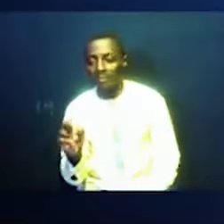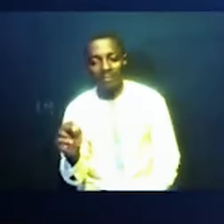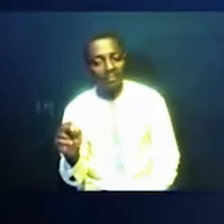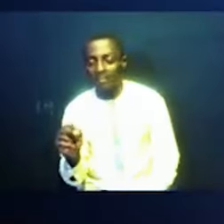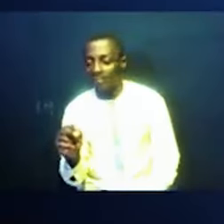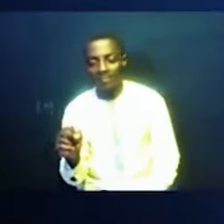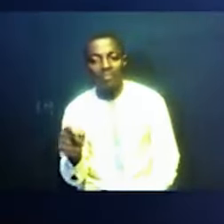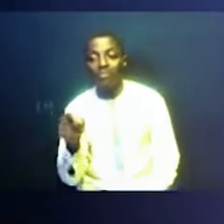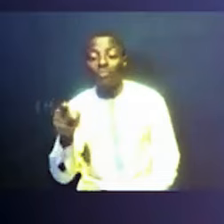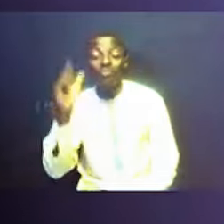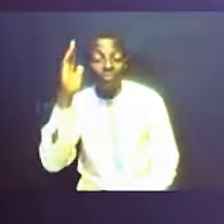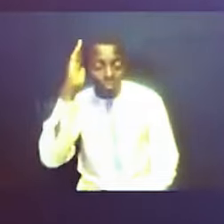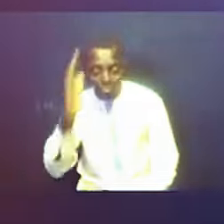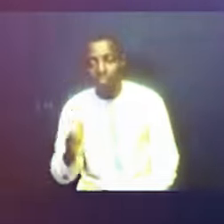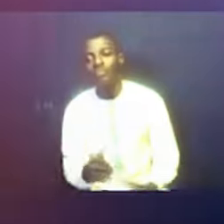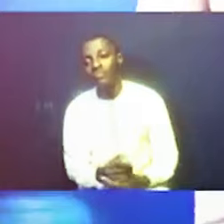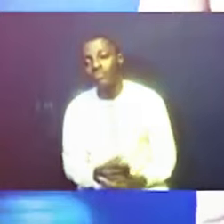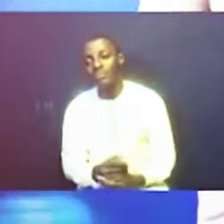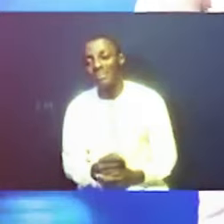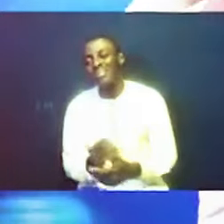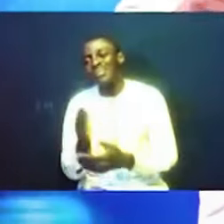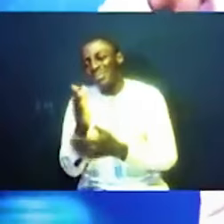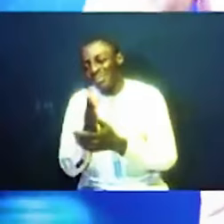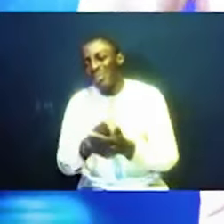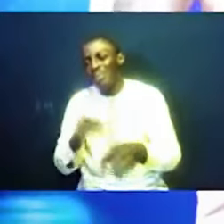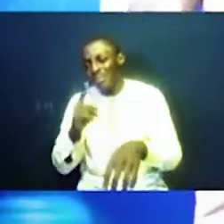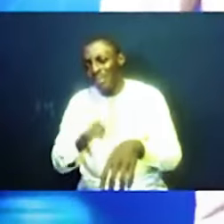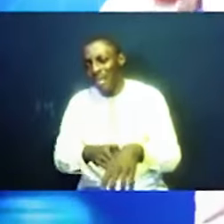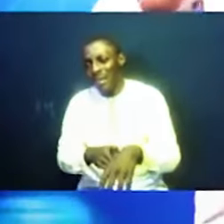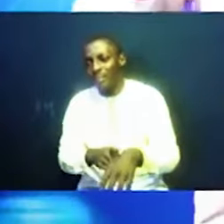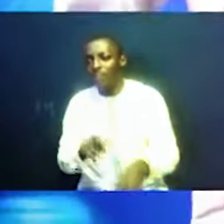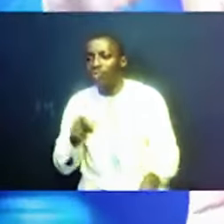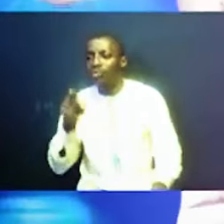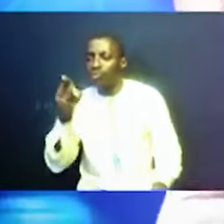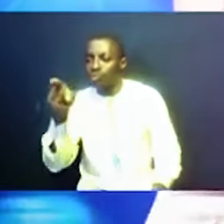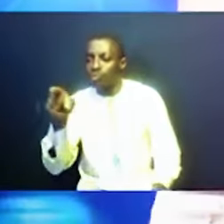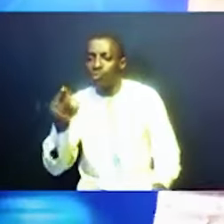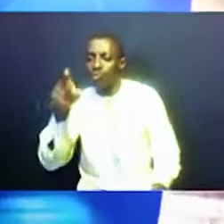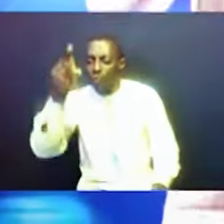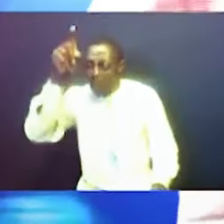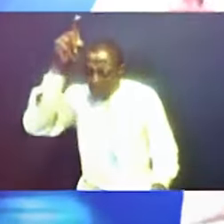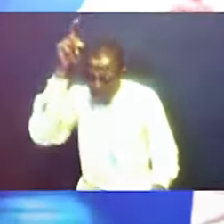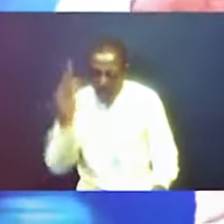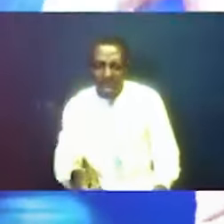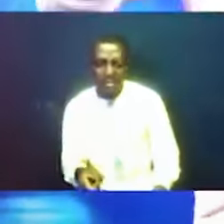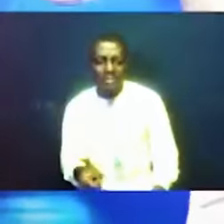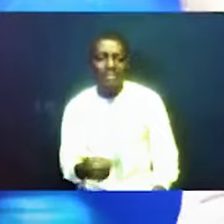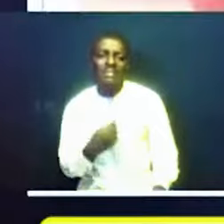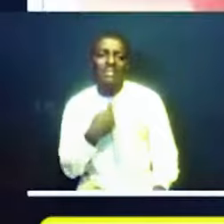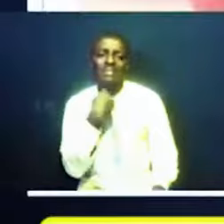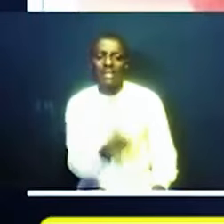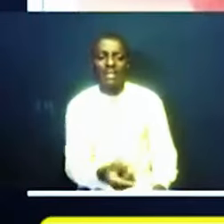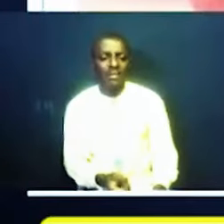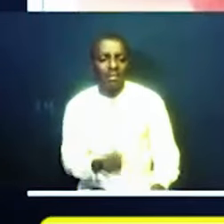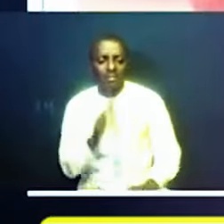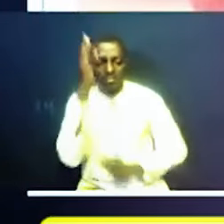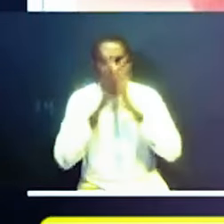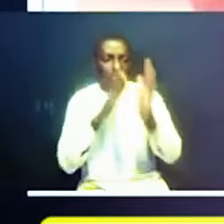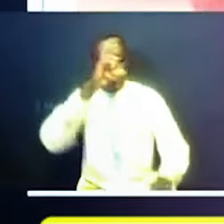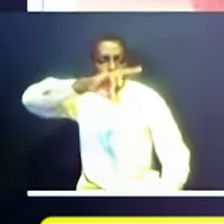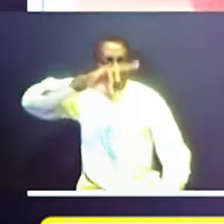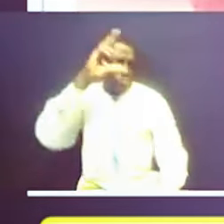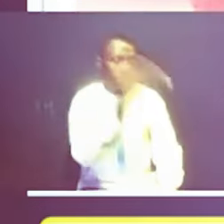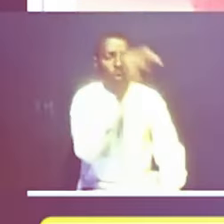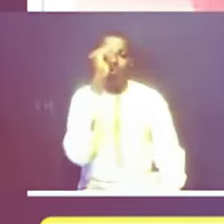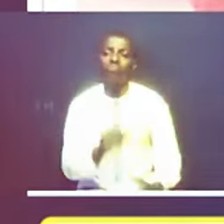Now, sometimes you have to say no to a benefactor, a kindly helper.